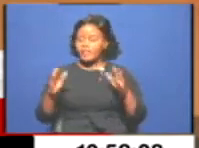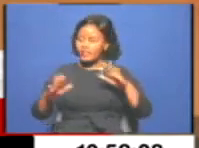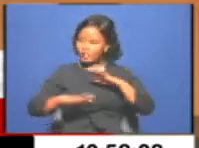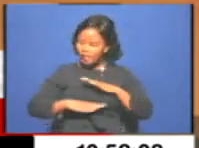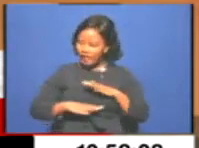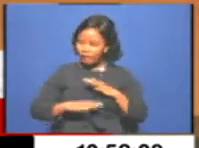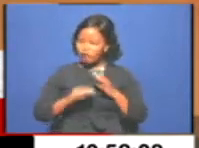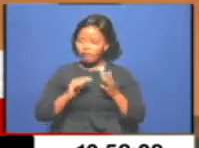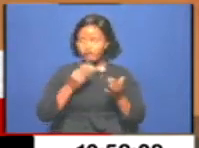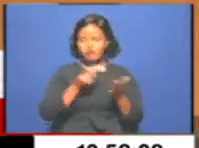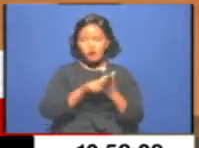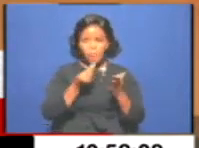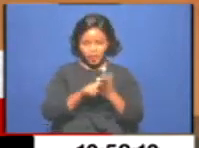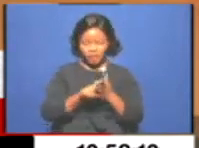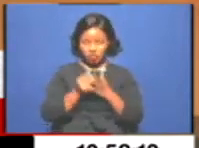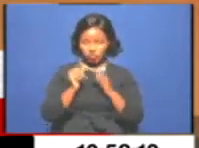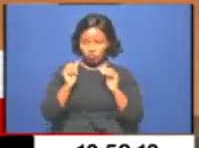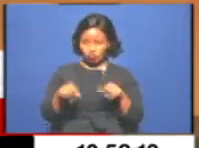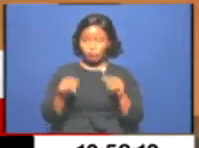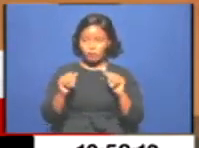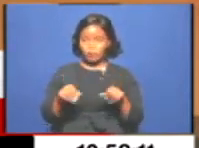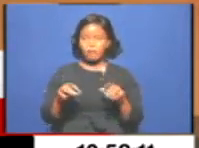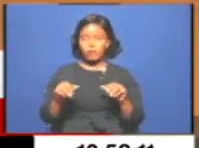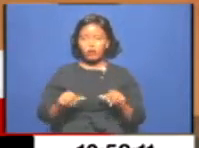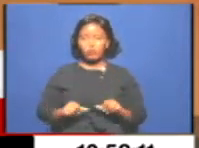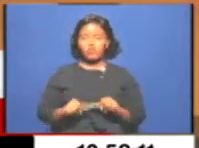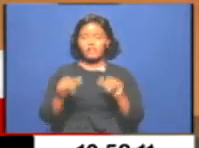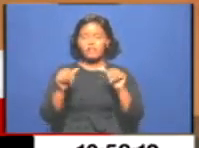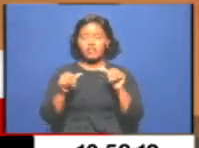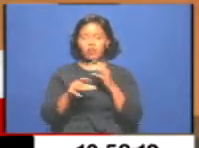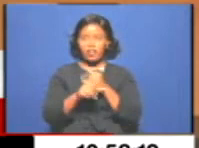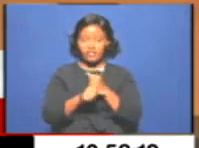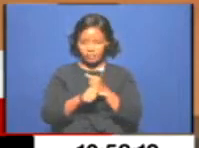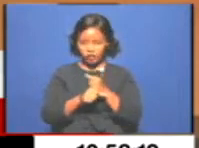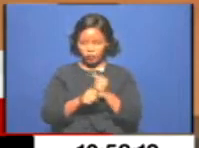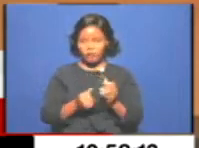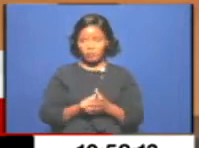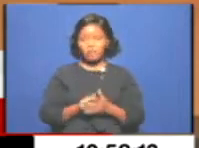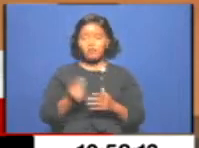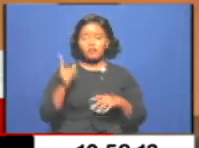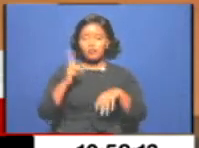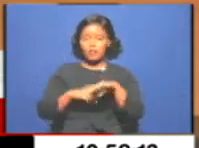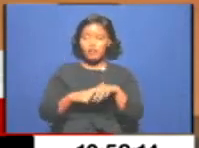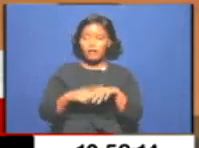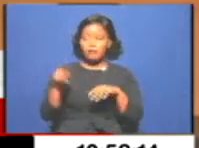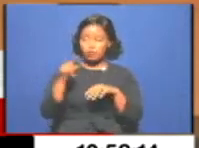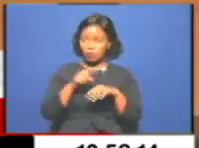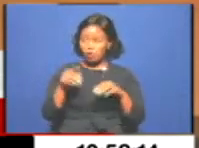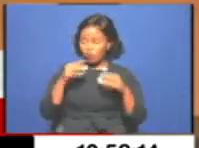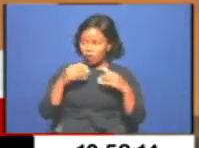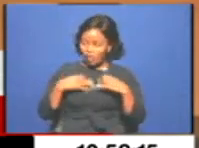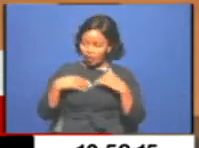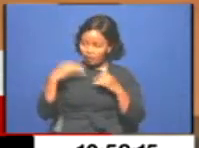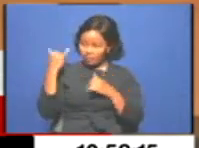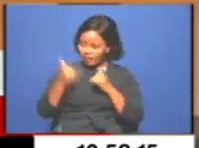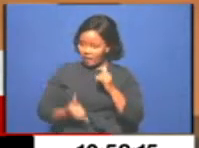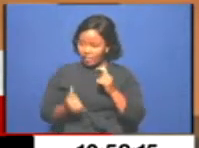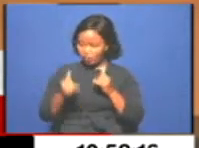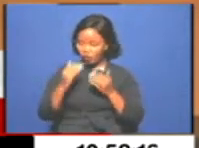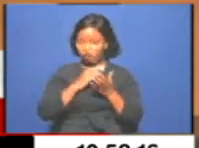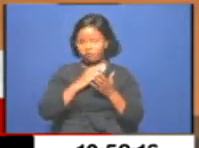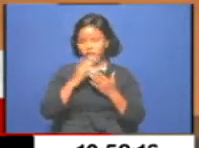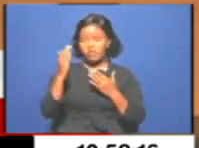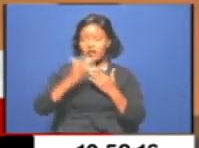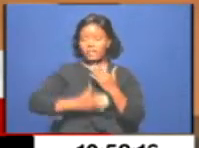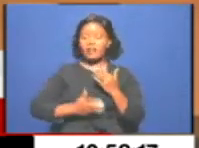able to sustain the organization. Sustaining means by the time we come to the end of the calendar year, and we have other programs in the